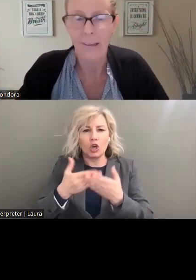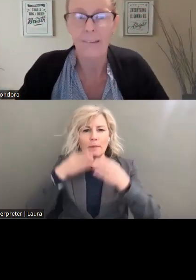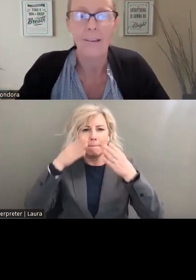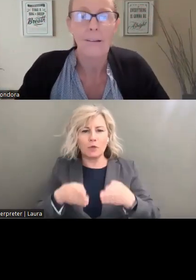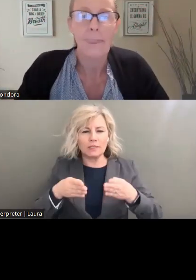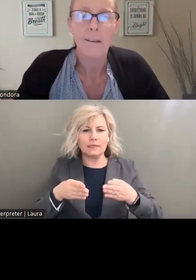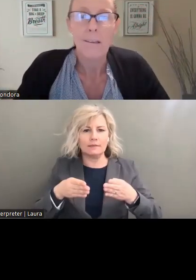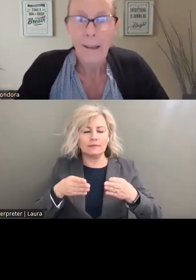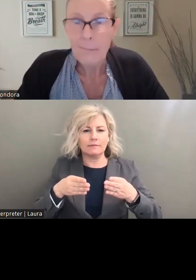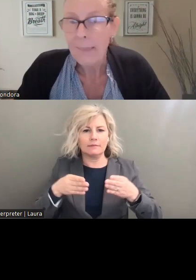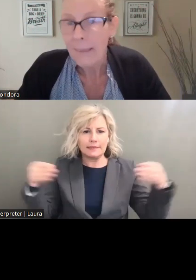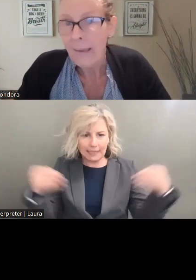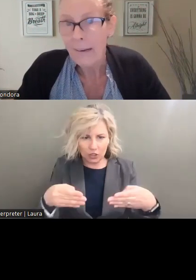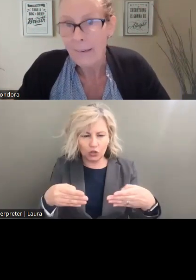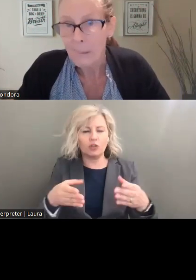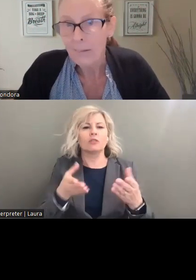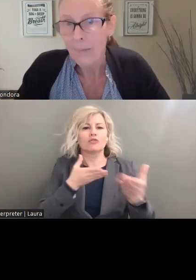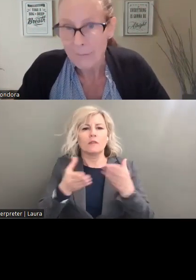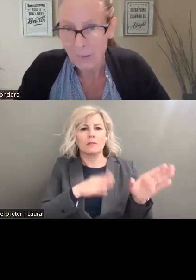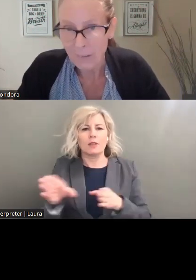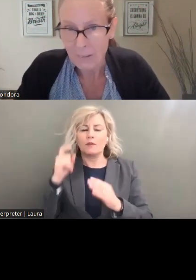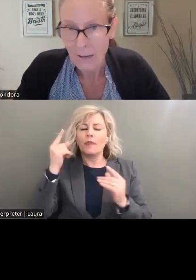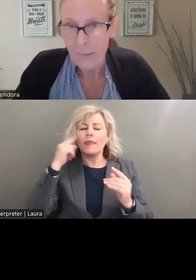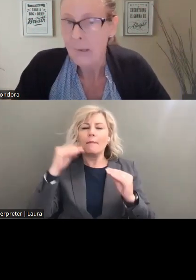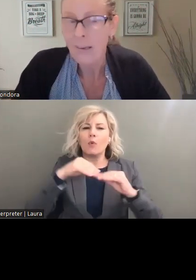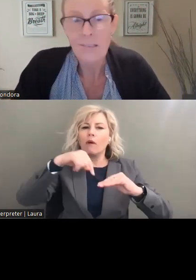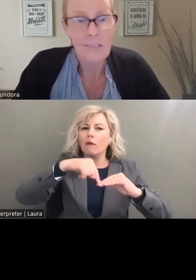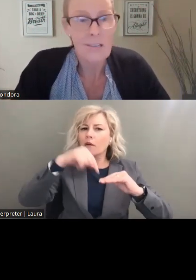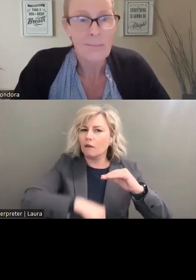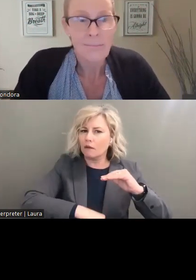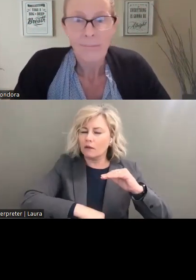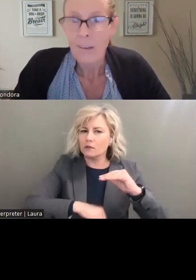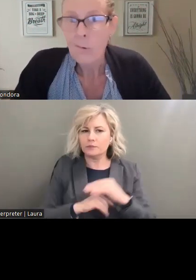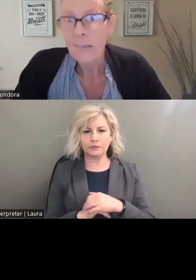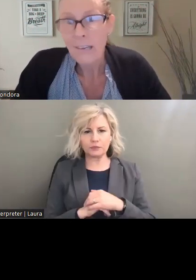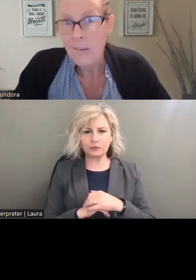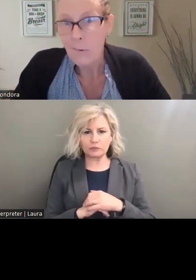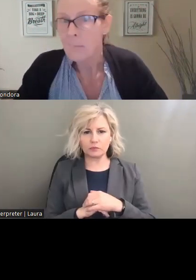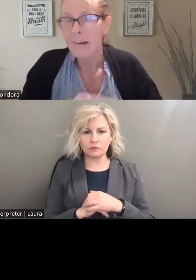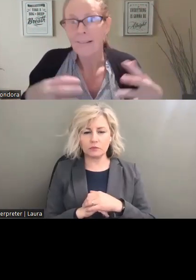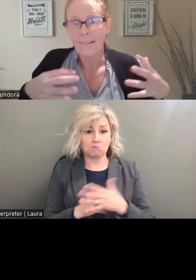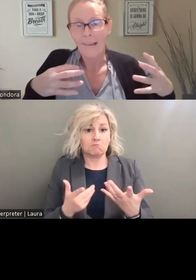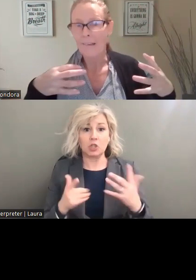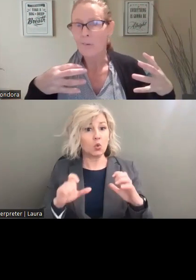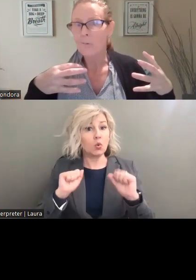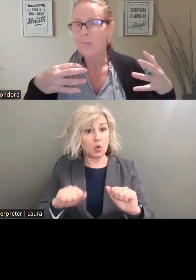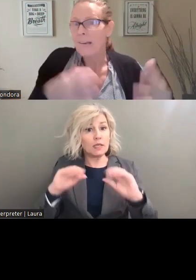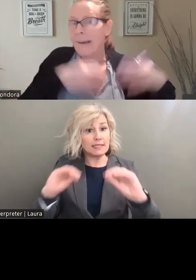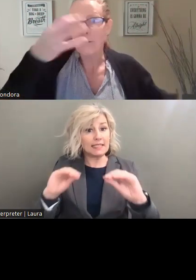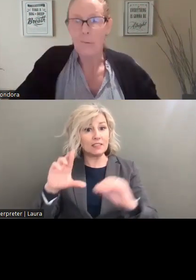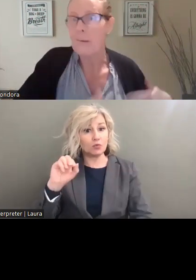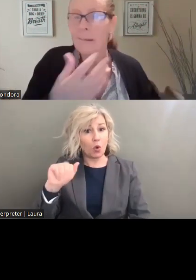service plan, you have to be thinking at a deeper level, right? Because you could teach Roma and